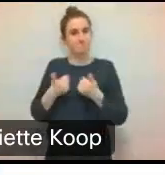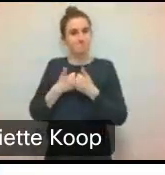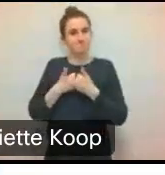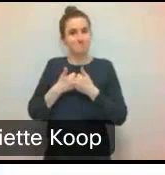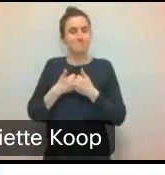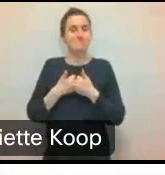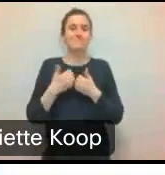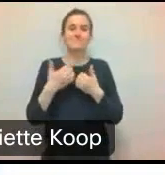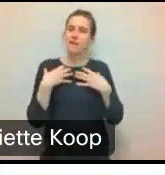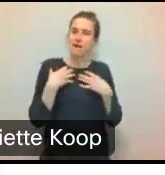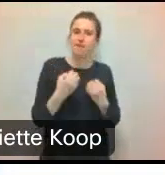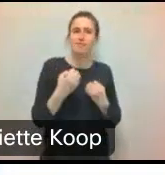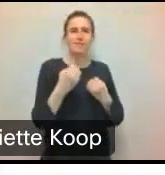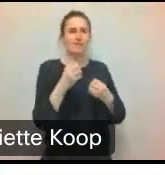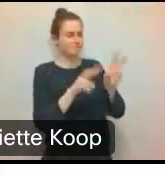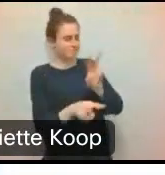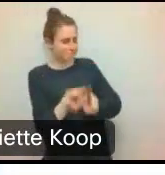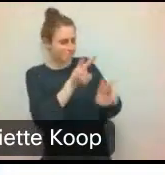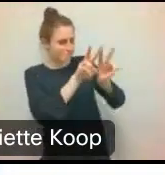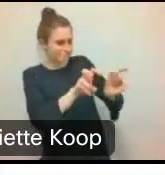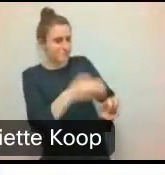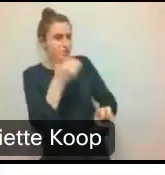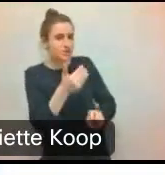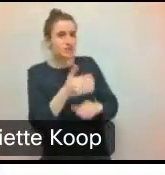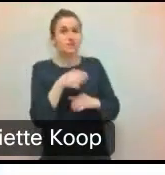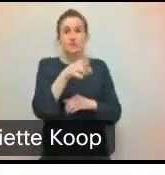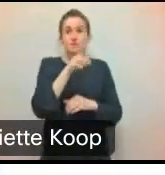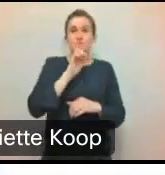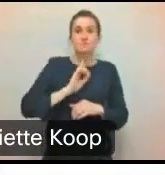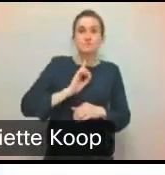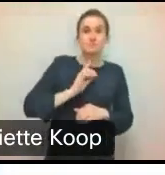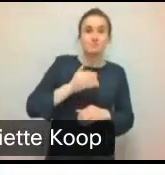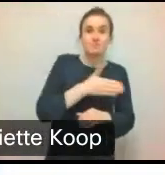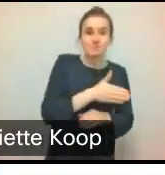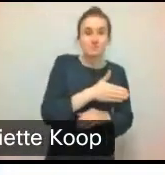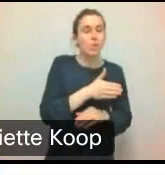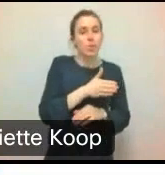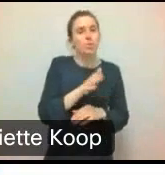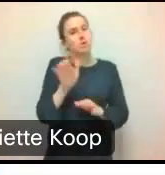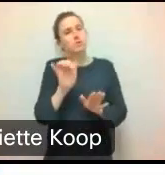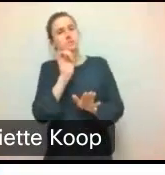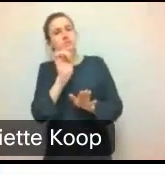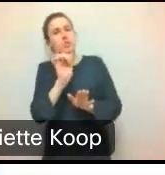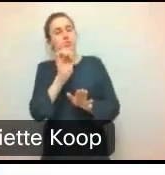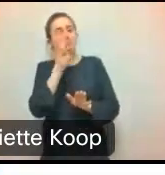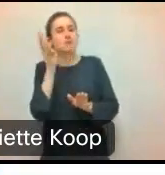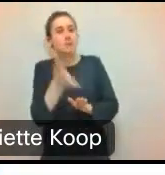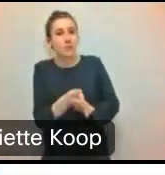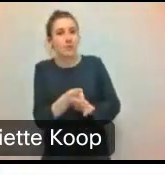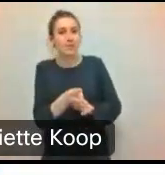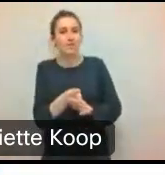healthy curiosity. Don't be gullible, but don't be a cynic. Don't be so dismissive. Just ask